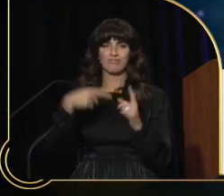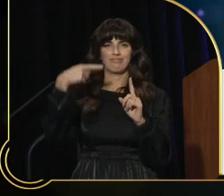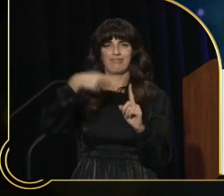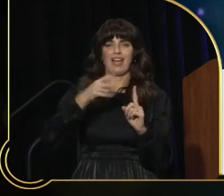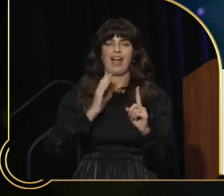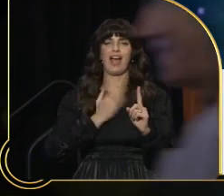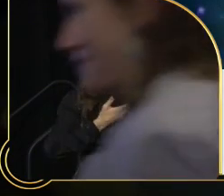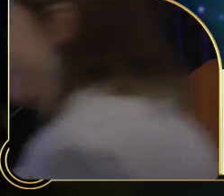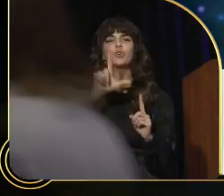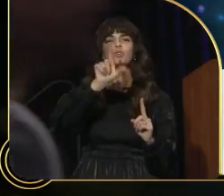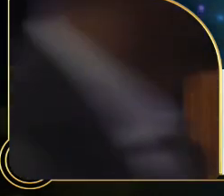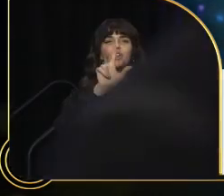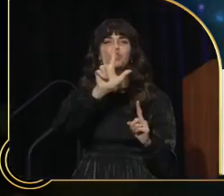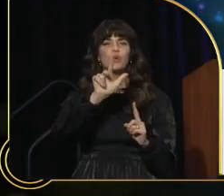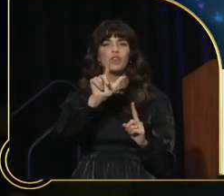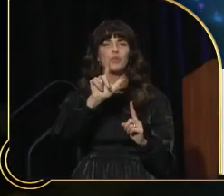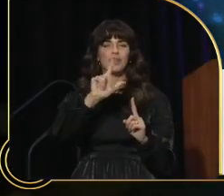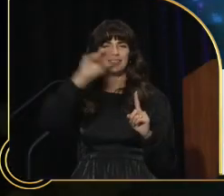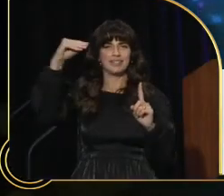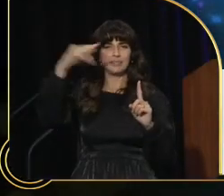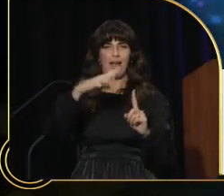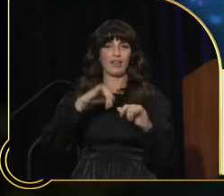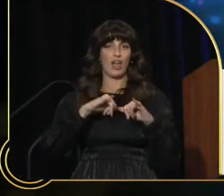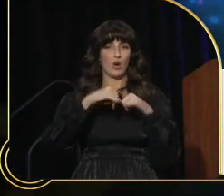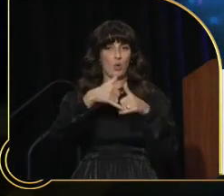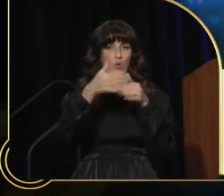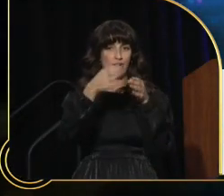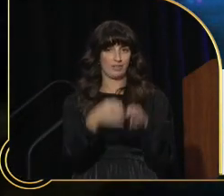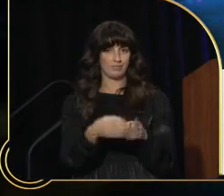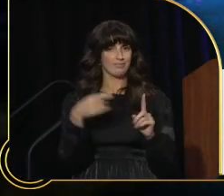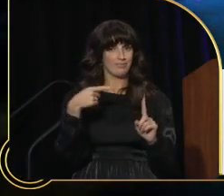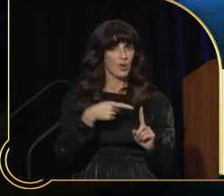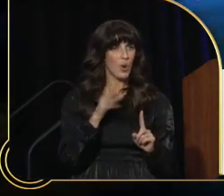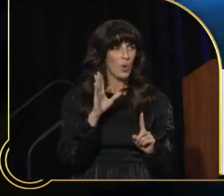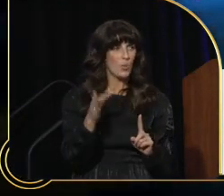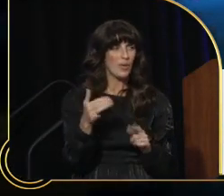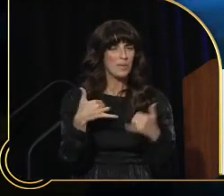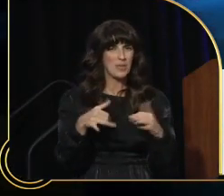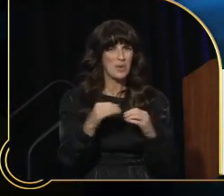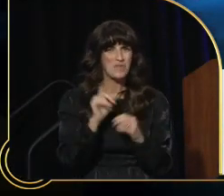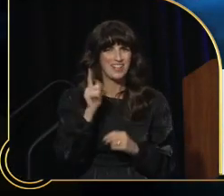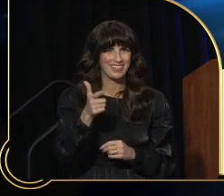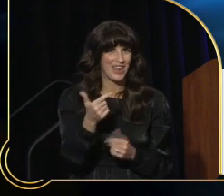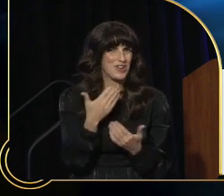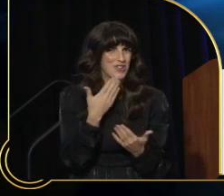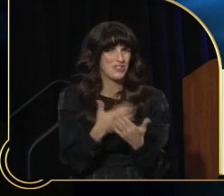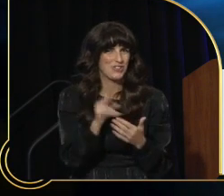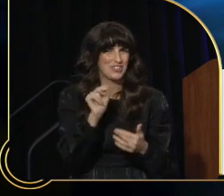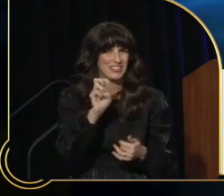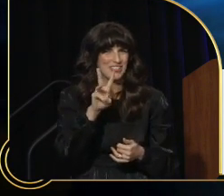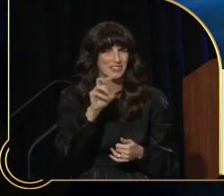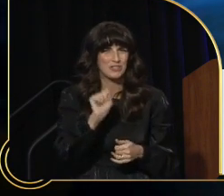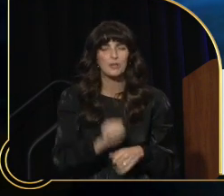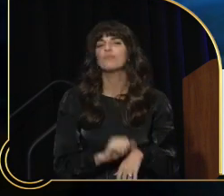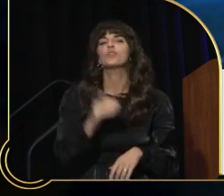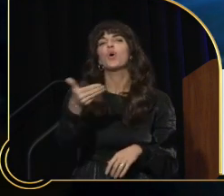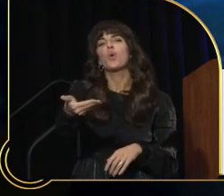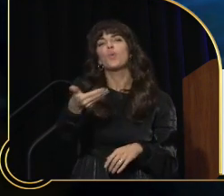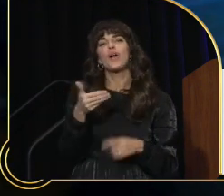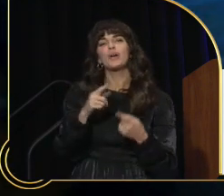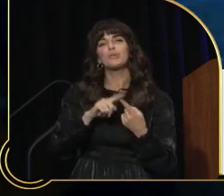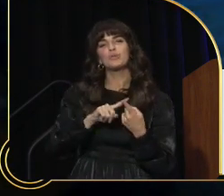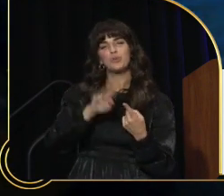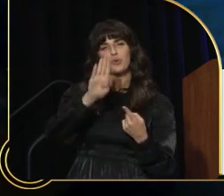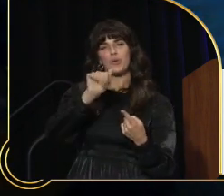2023 Spotlight awardee. Good news, Raul is coming back. Welcome, welcome to the Bazelon